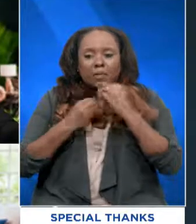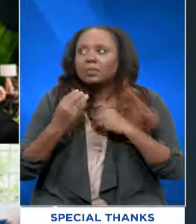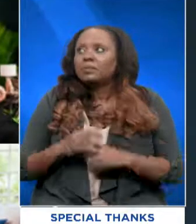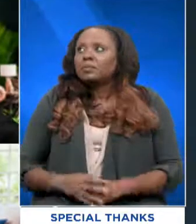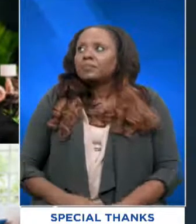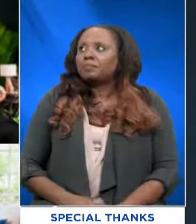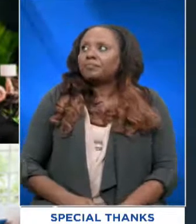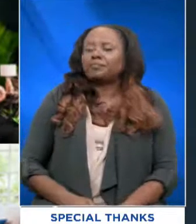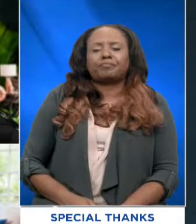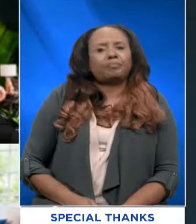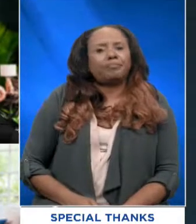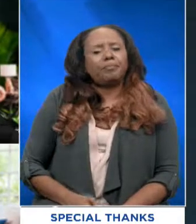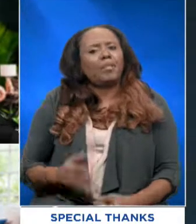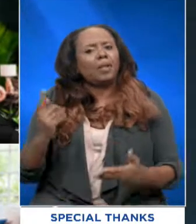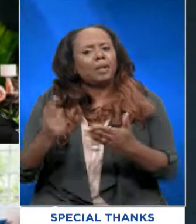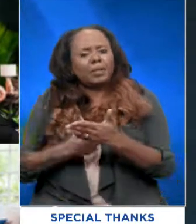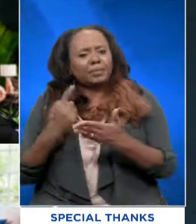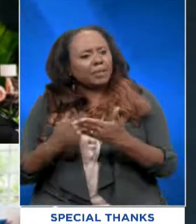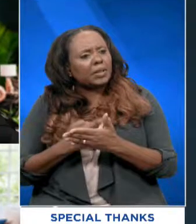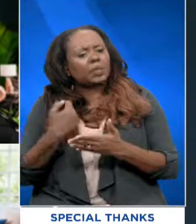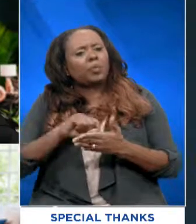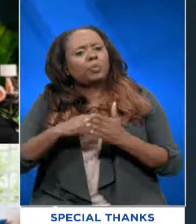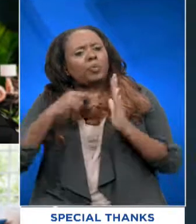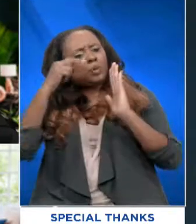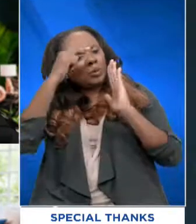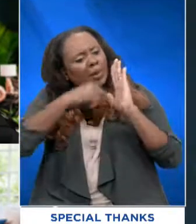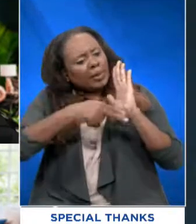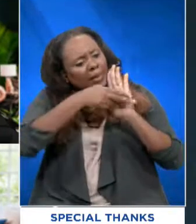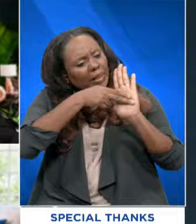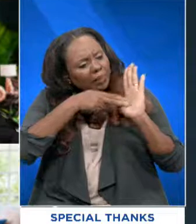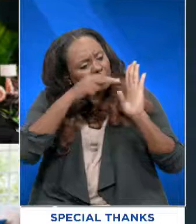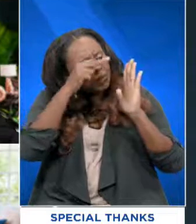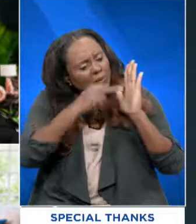be very time consuming in a supermarket.